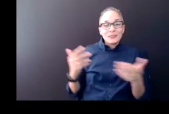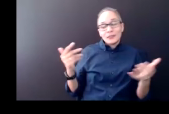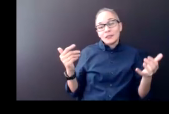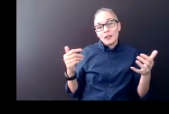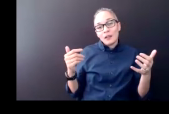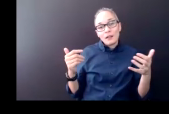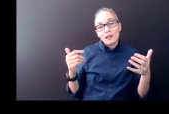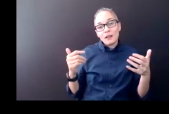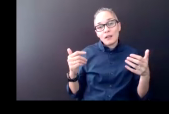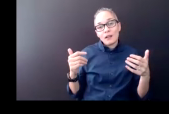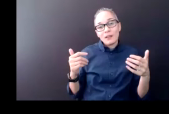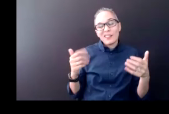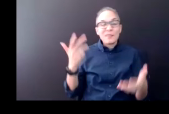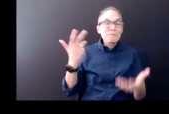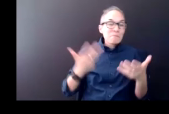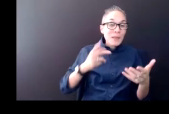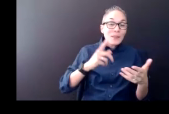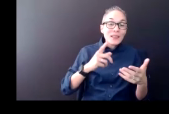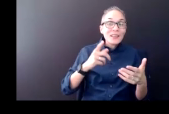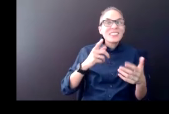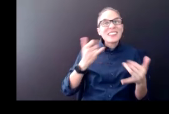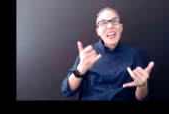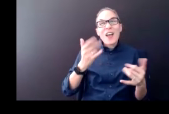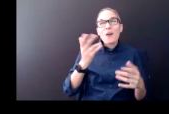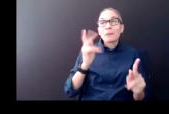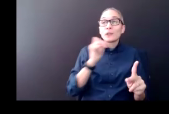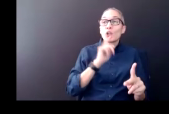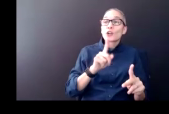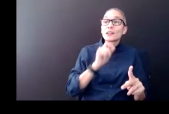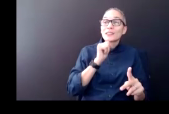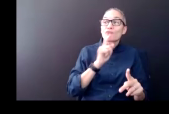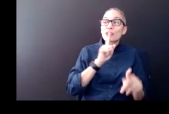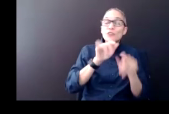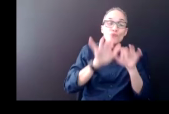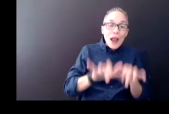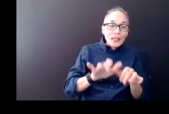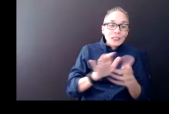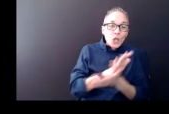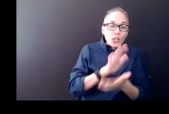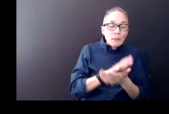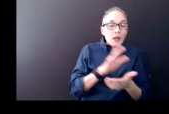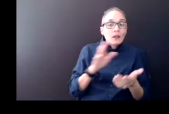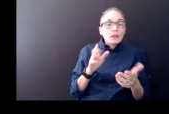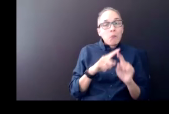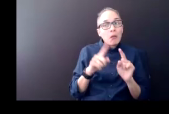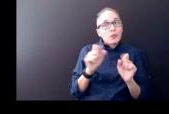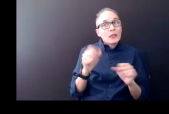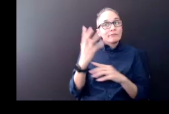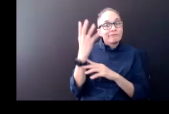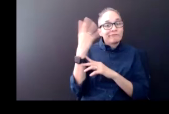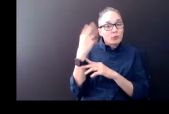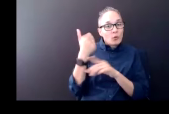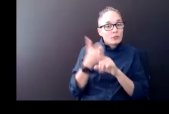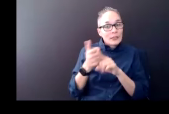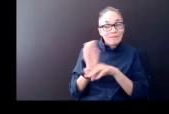away from written documents because they're now unreliable to show that it's the comprehension of